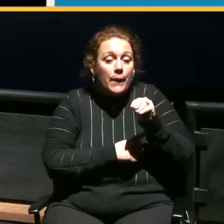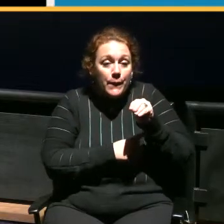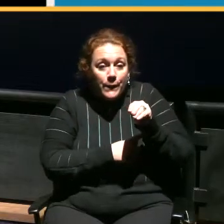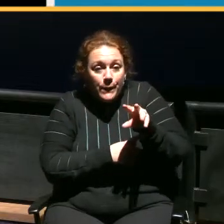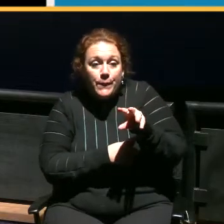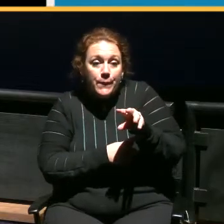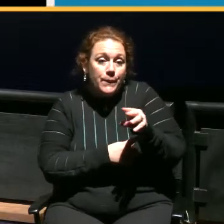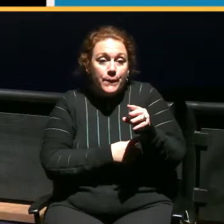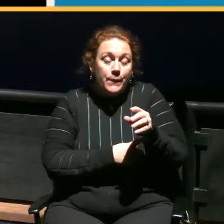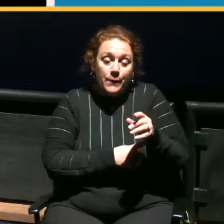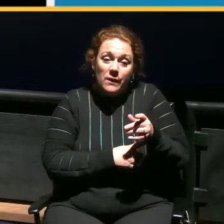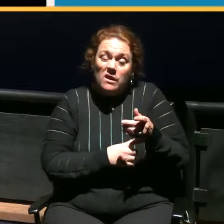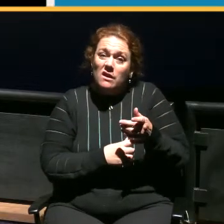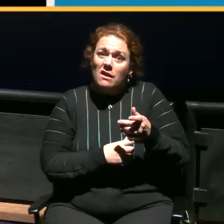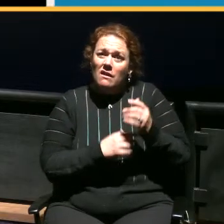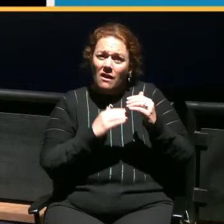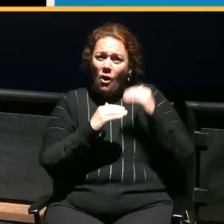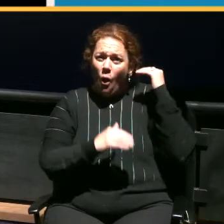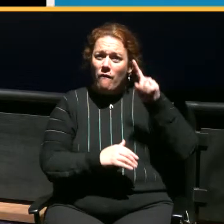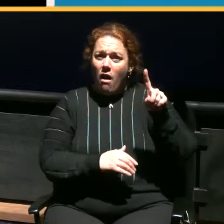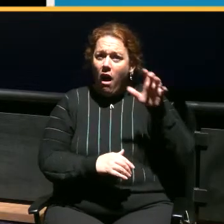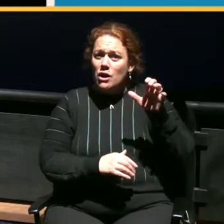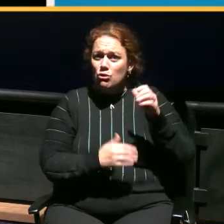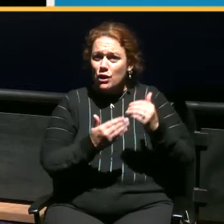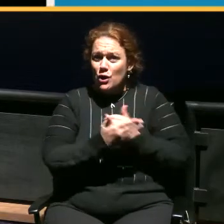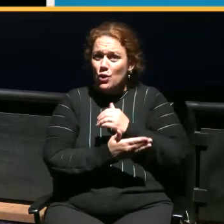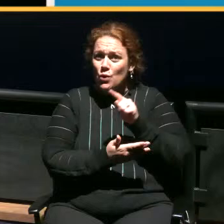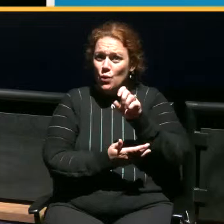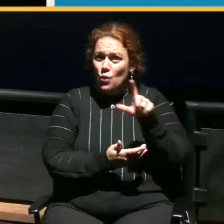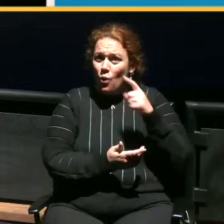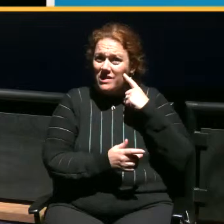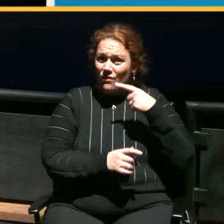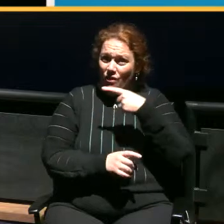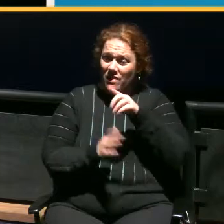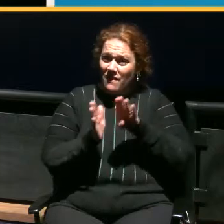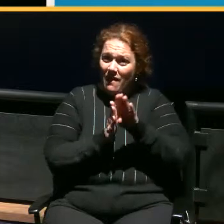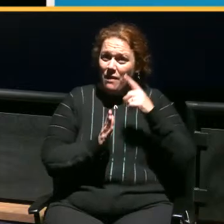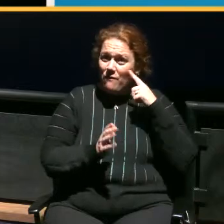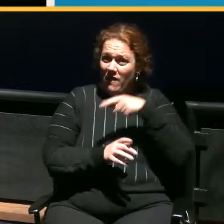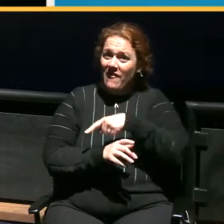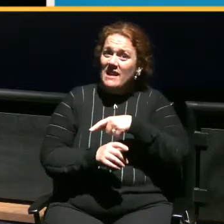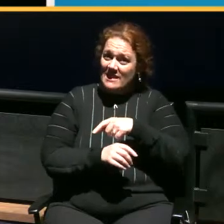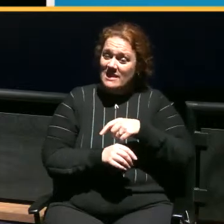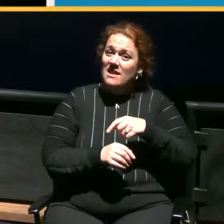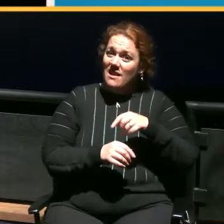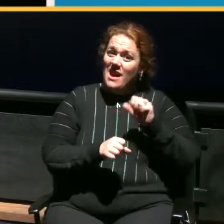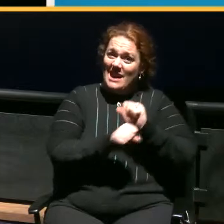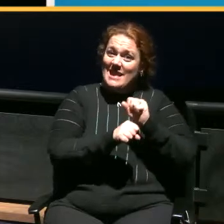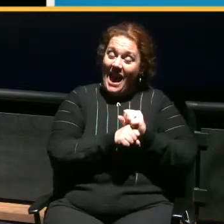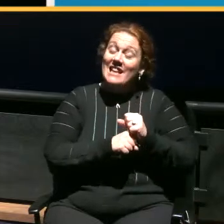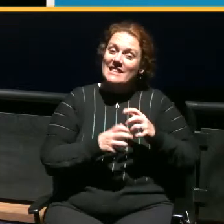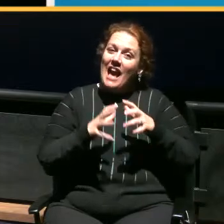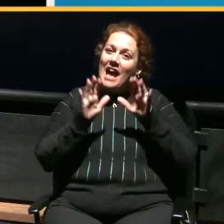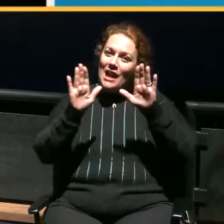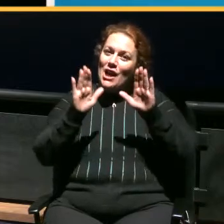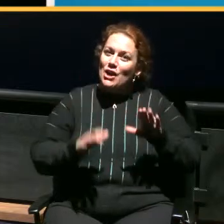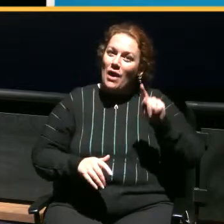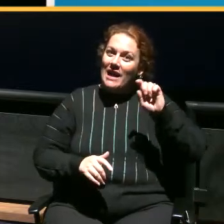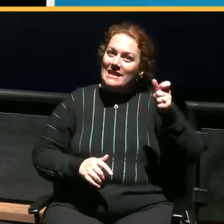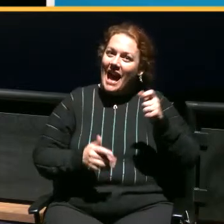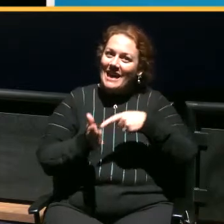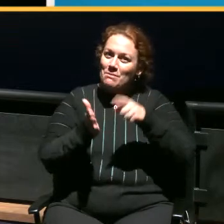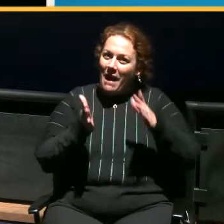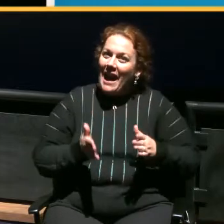there was over 100 new tools developed for this task, at great taxpayer expense, might I add. So it was, we